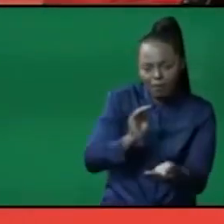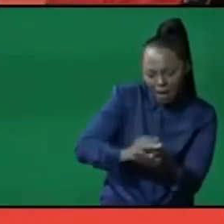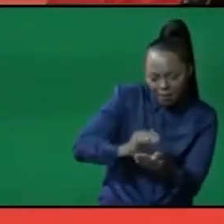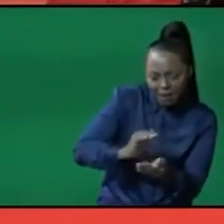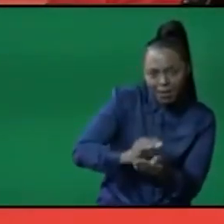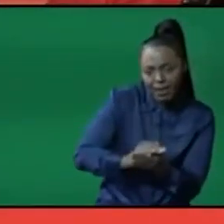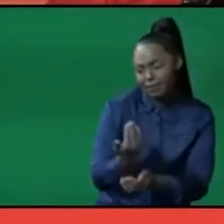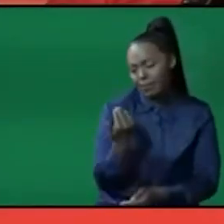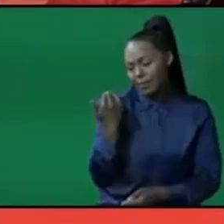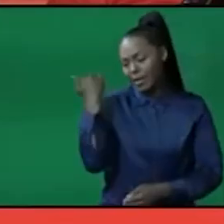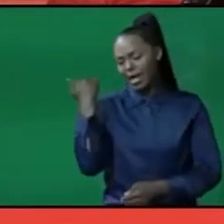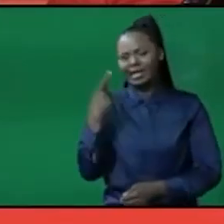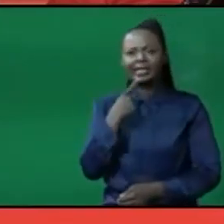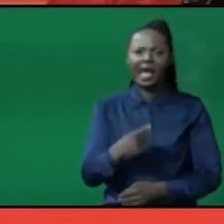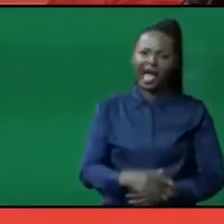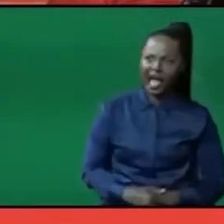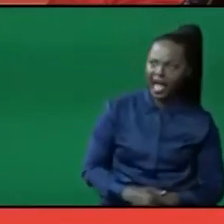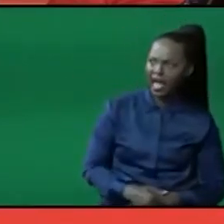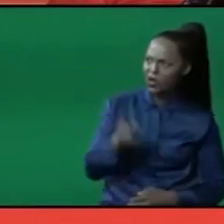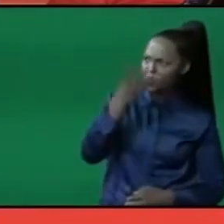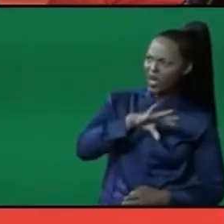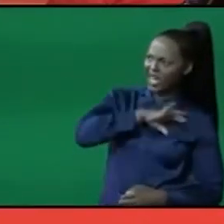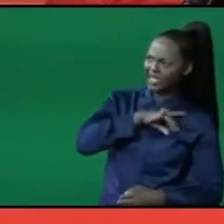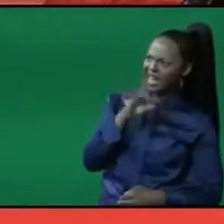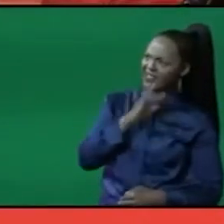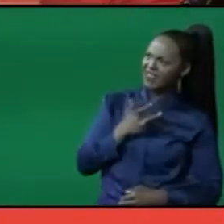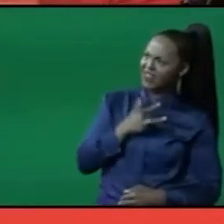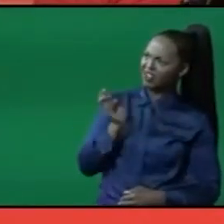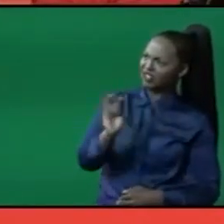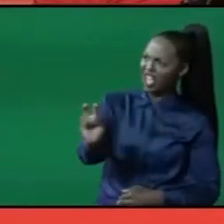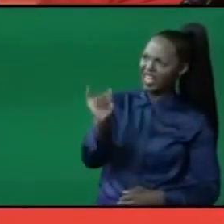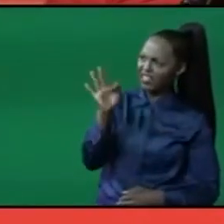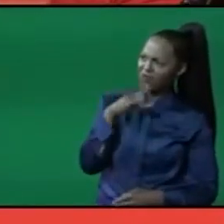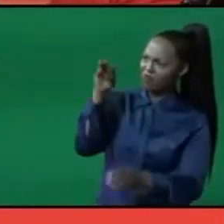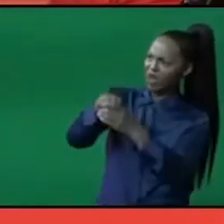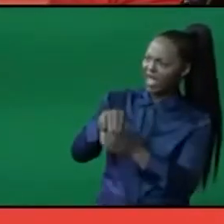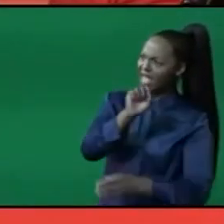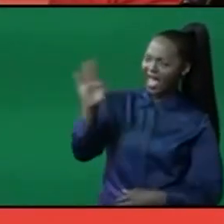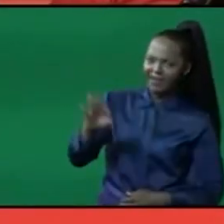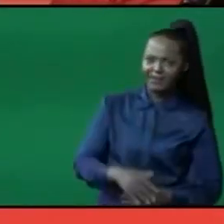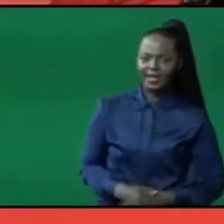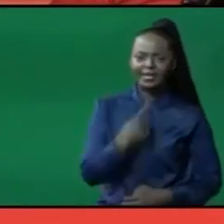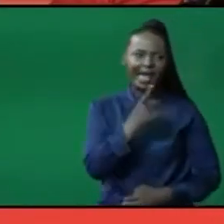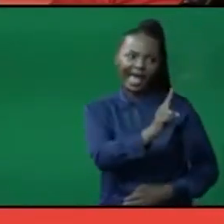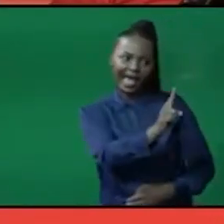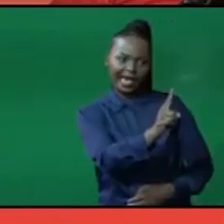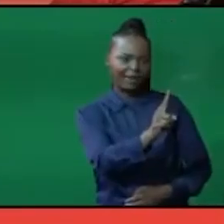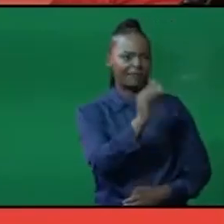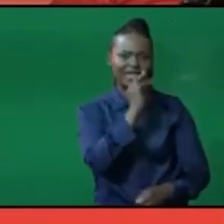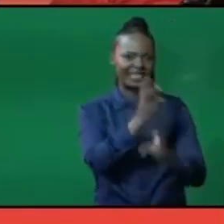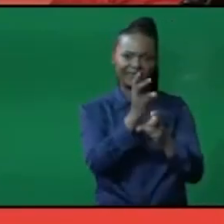says, wow, as a Christian, how are you going to feel in the EFF? But being stupid is not a difficult thing,